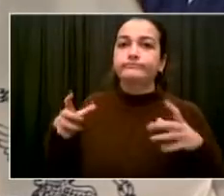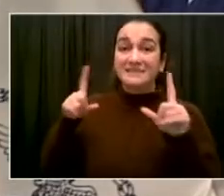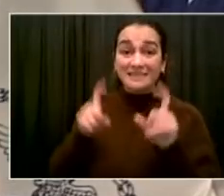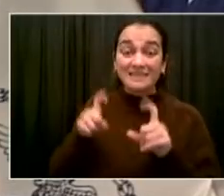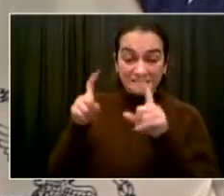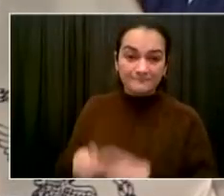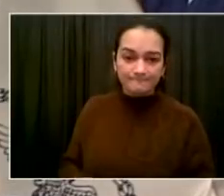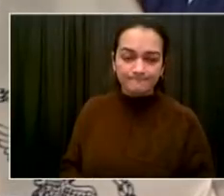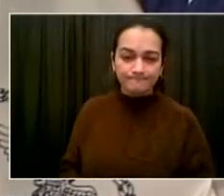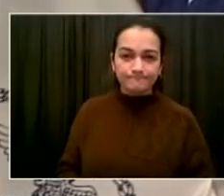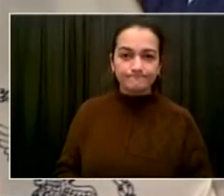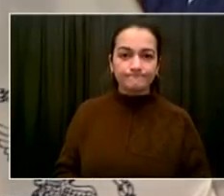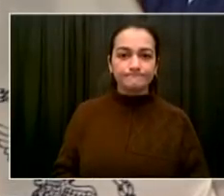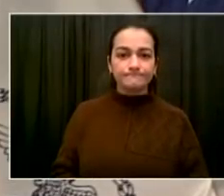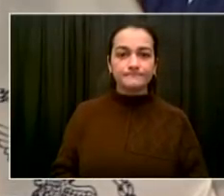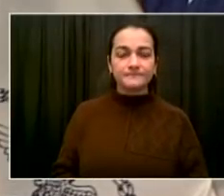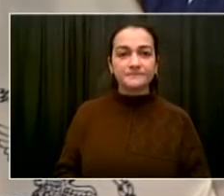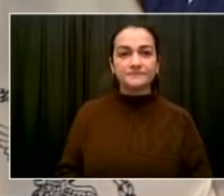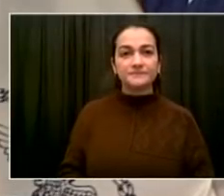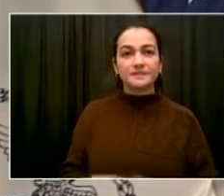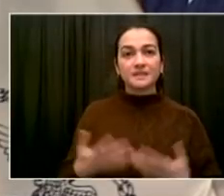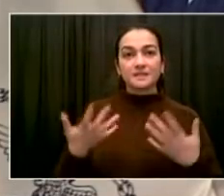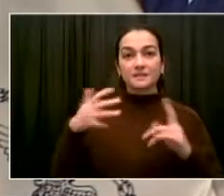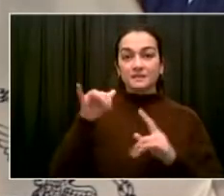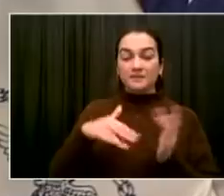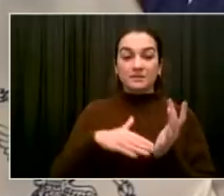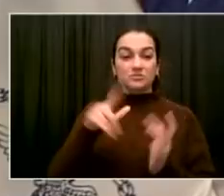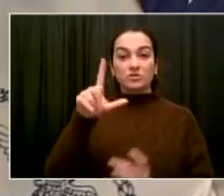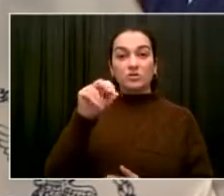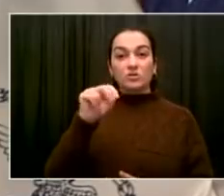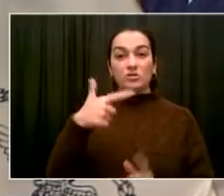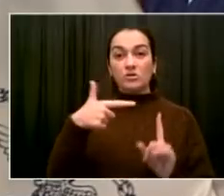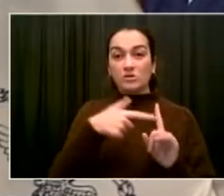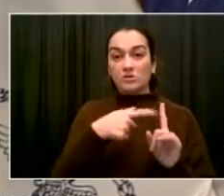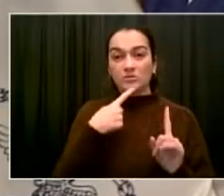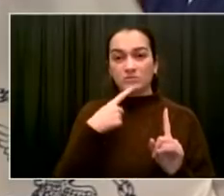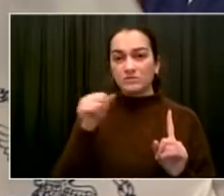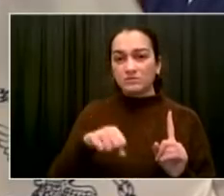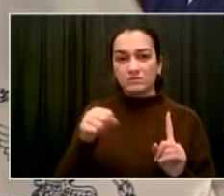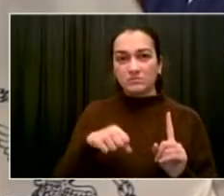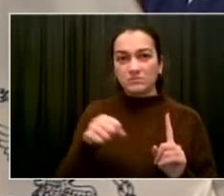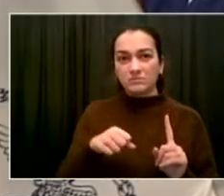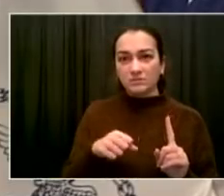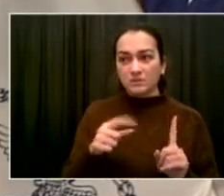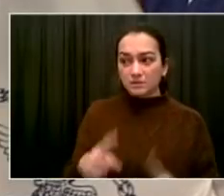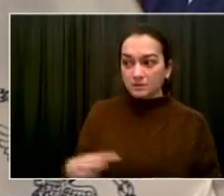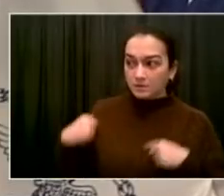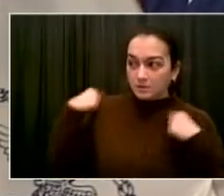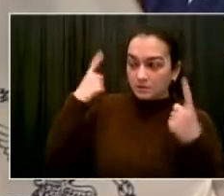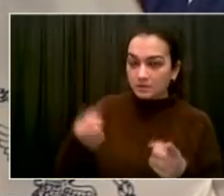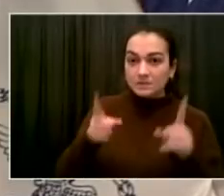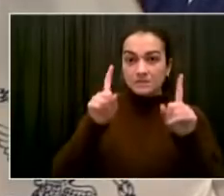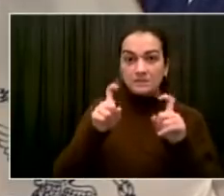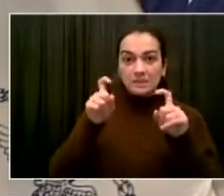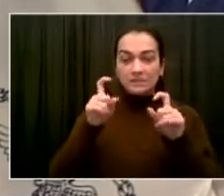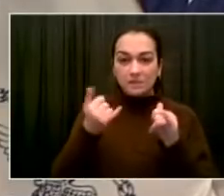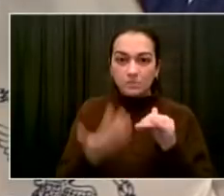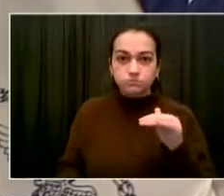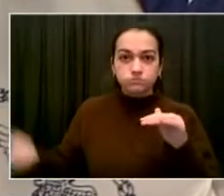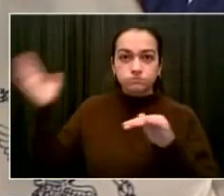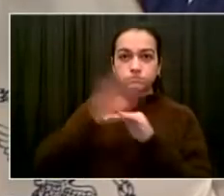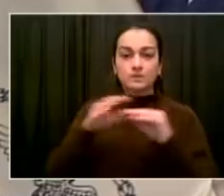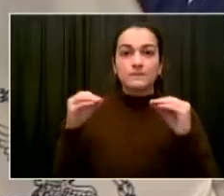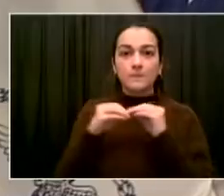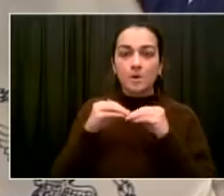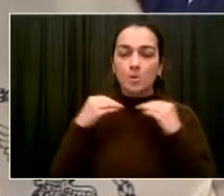place else. There will be a whole lot more behind it. But I think everyone has been surprised by the sheer intensity of